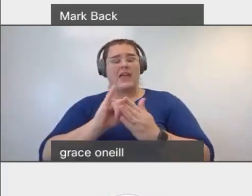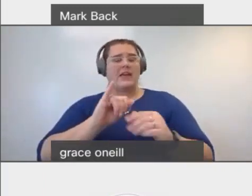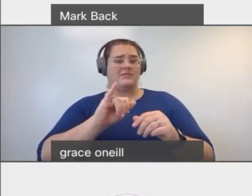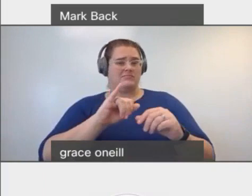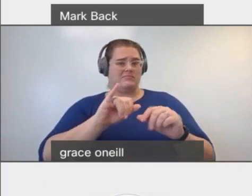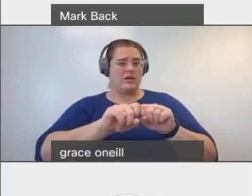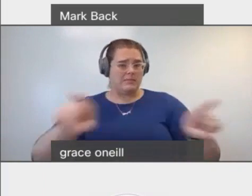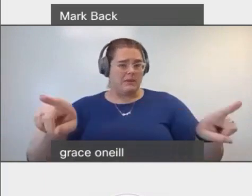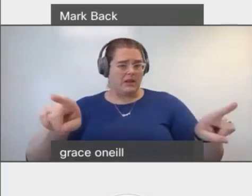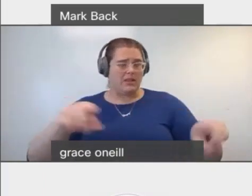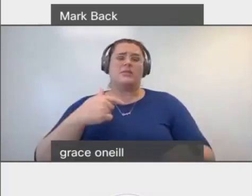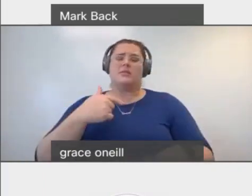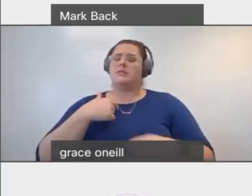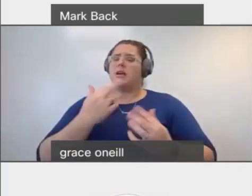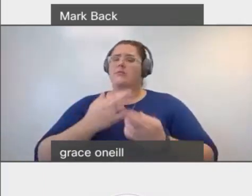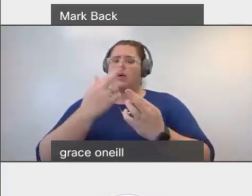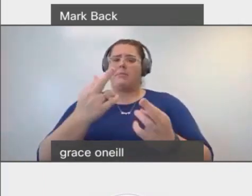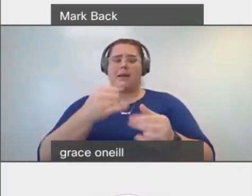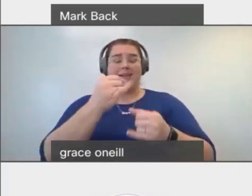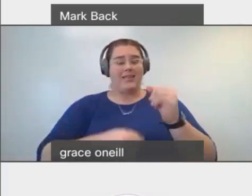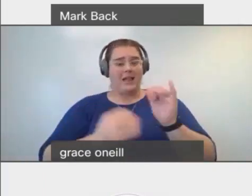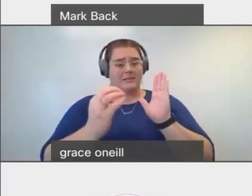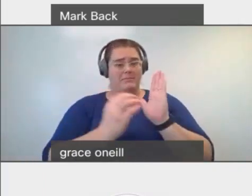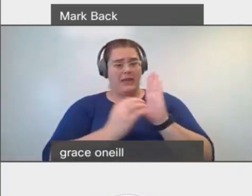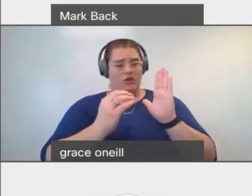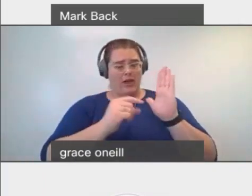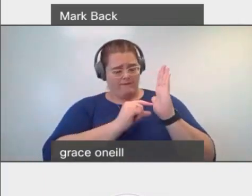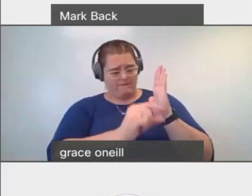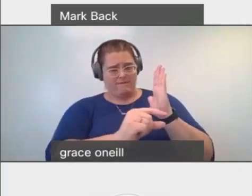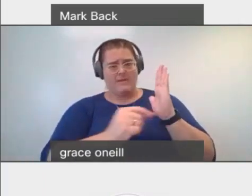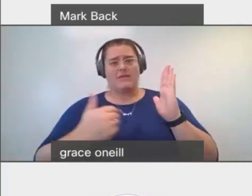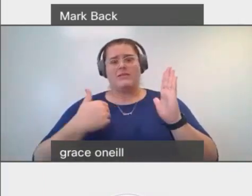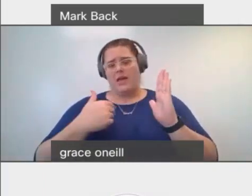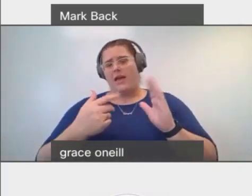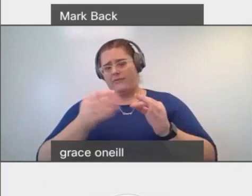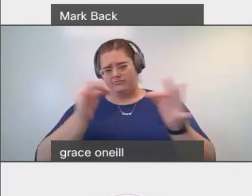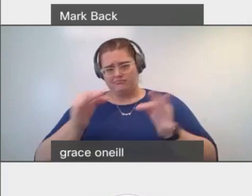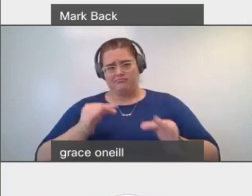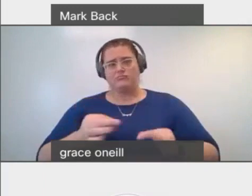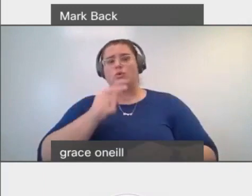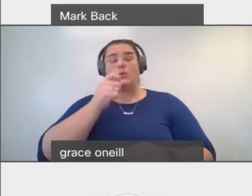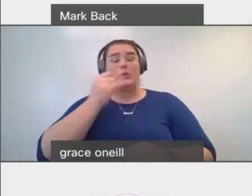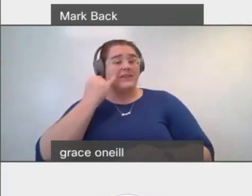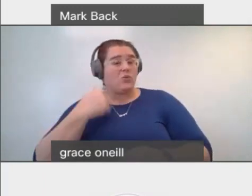to the last paragraph, which does indicate whom you can speak with if you have questions